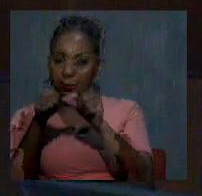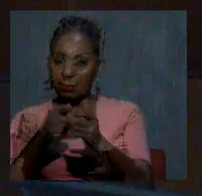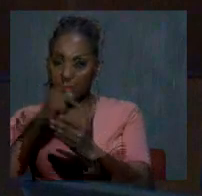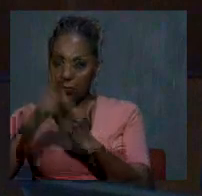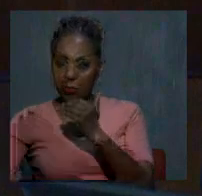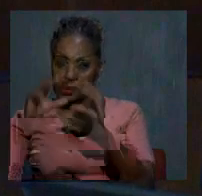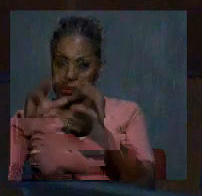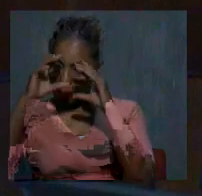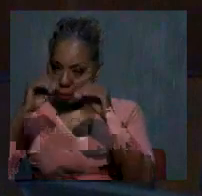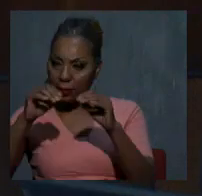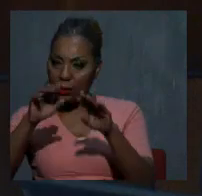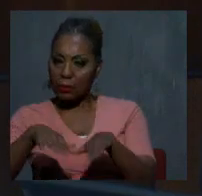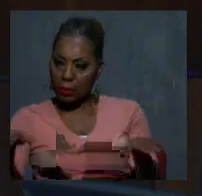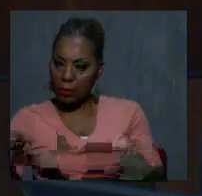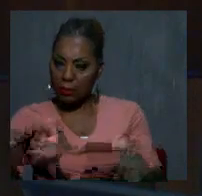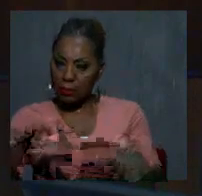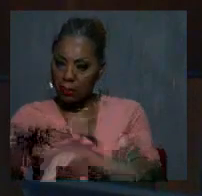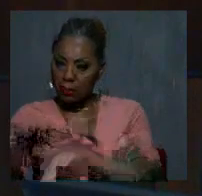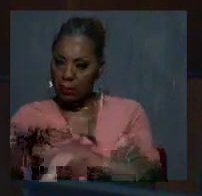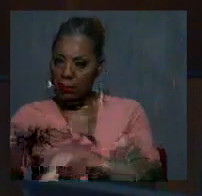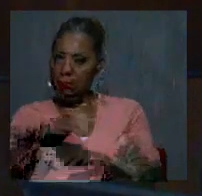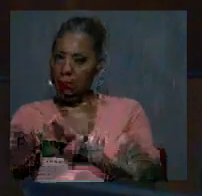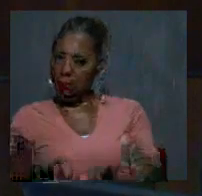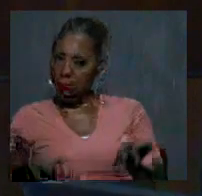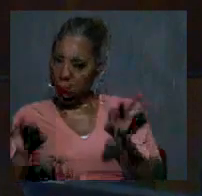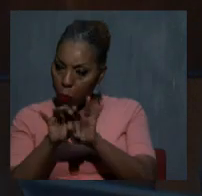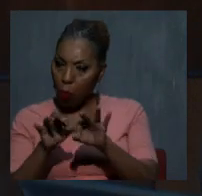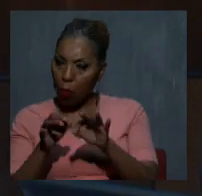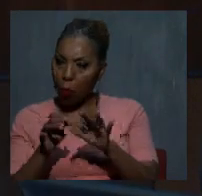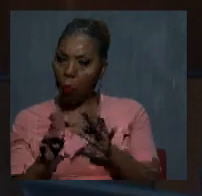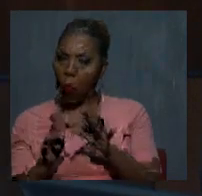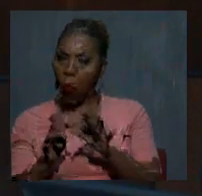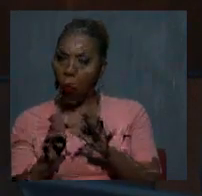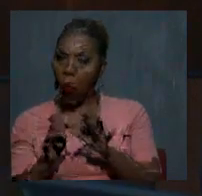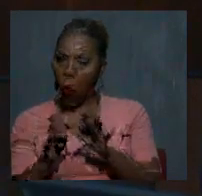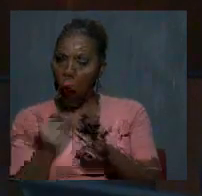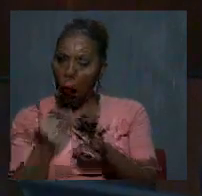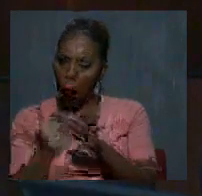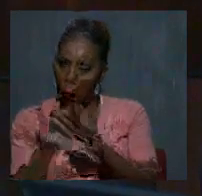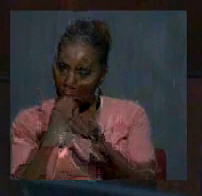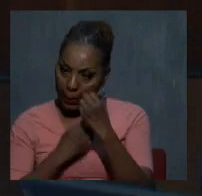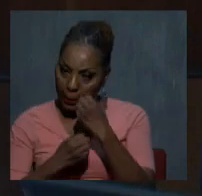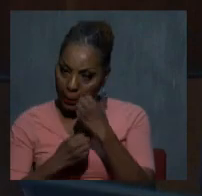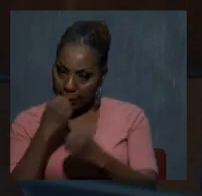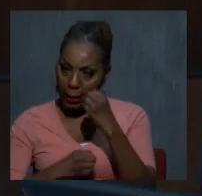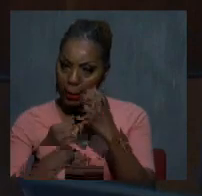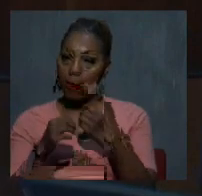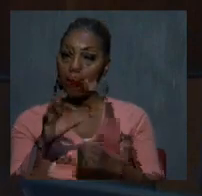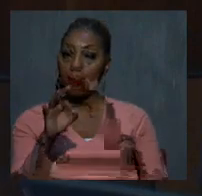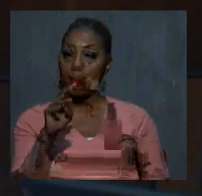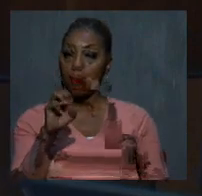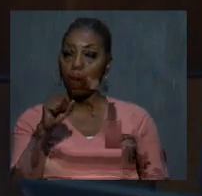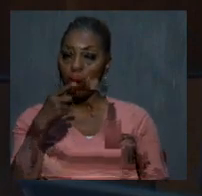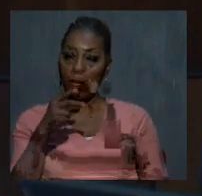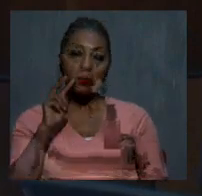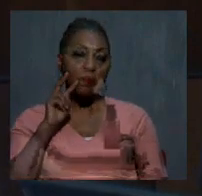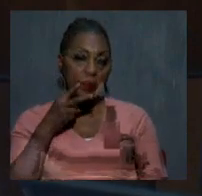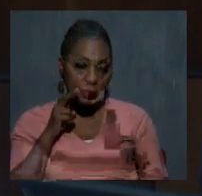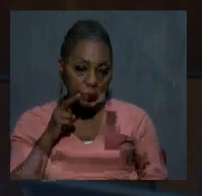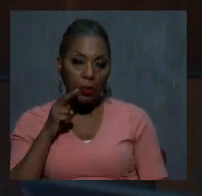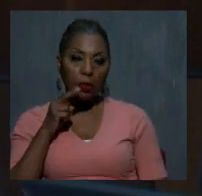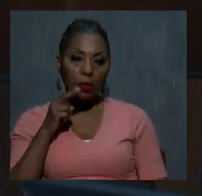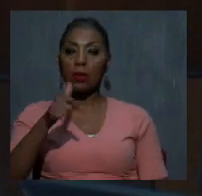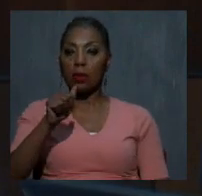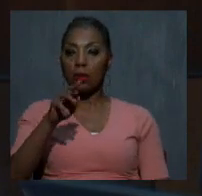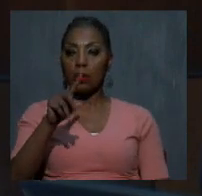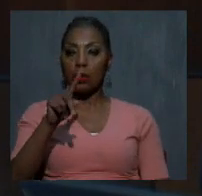really engage about the importance of good eating for those